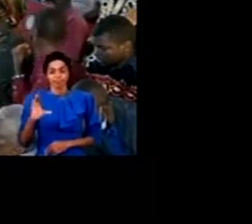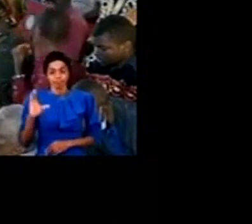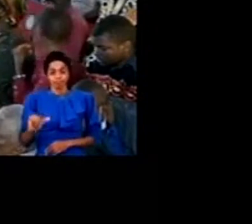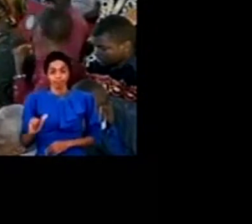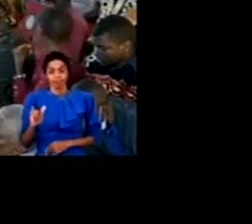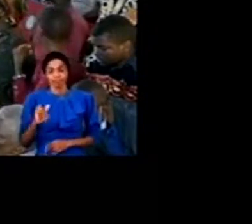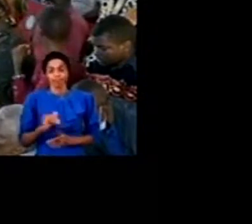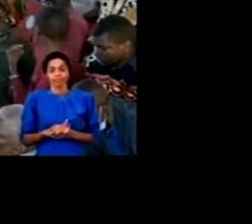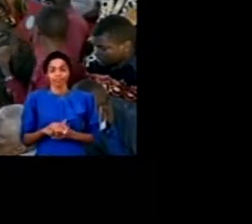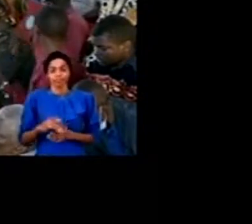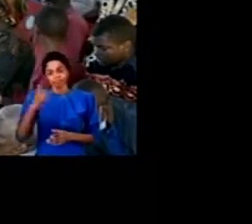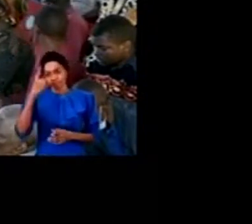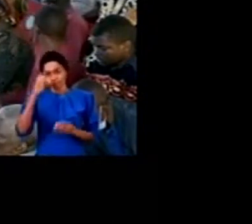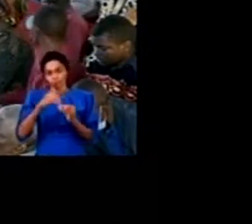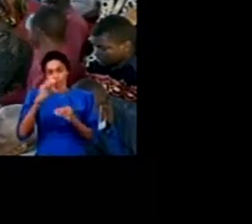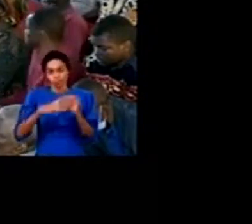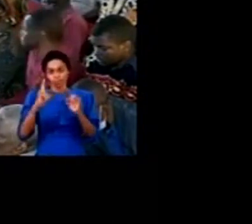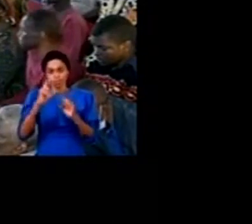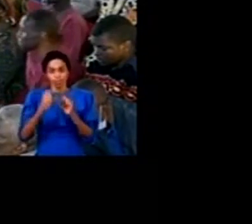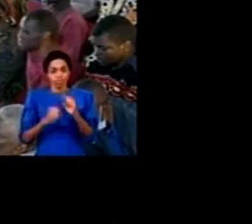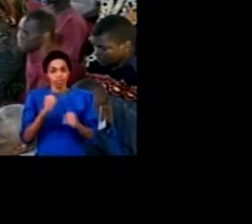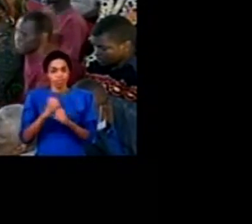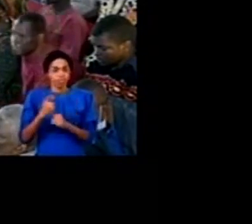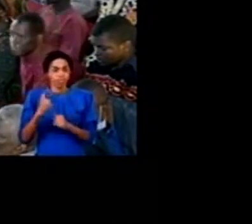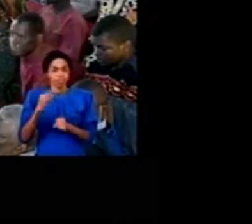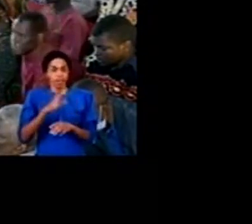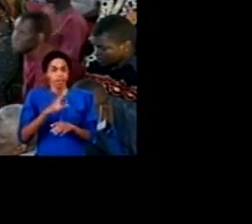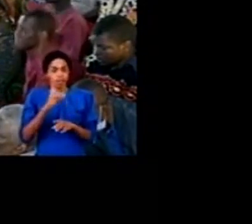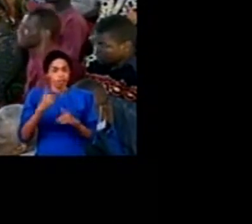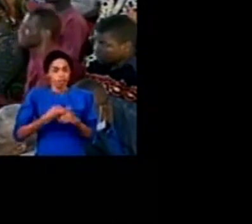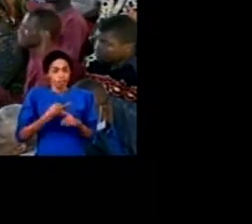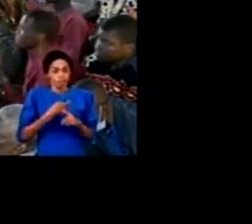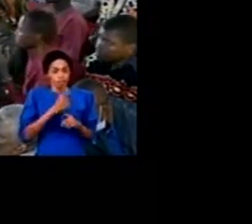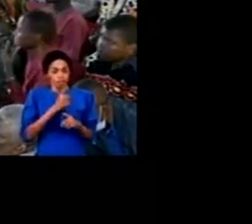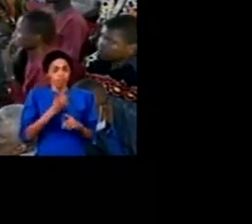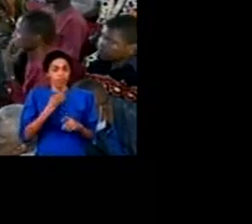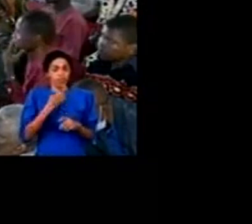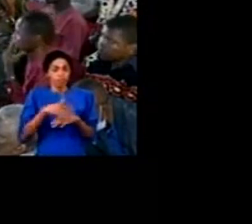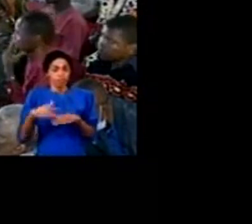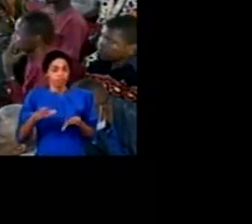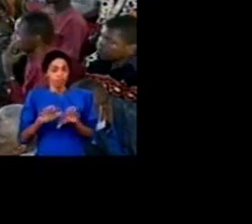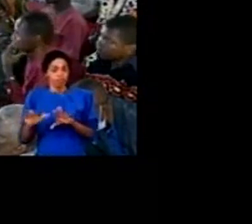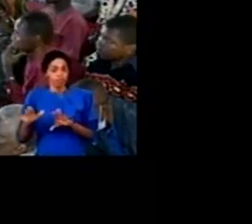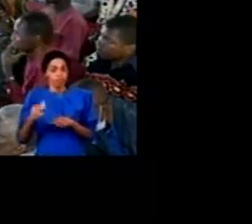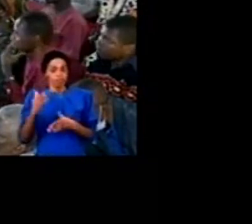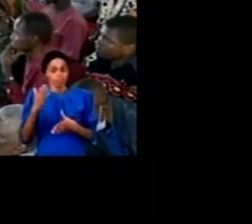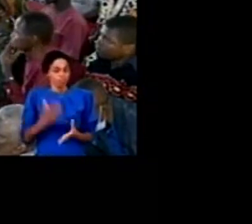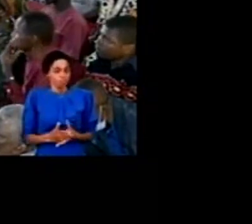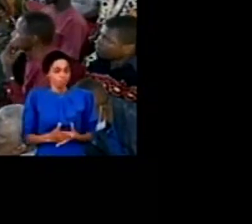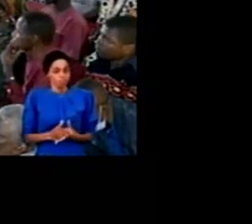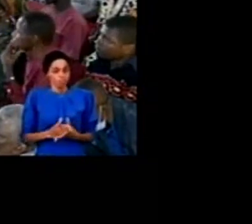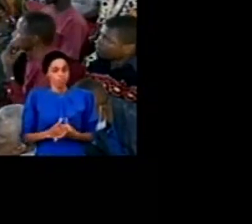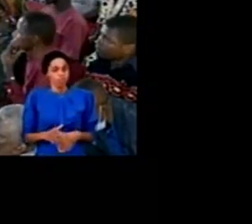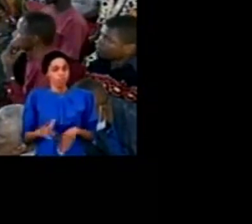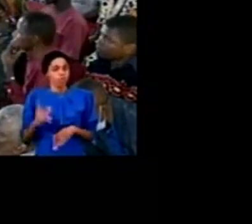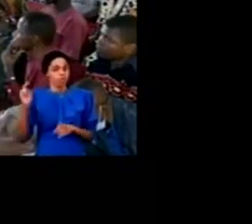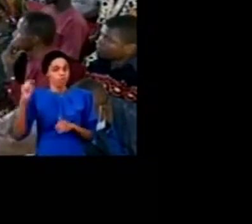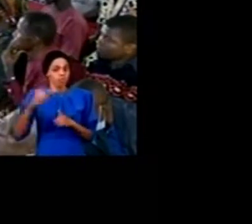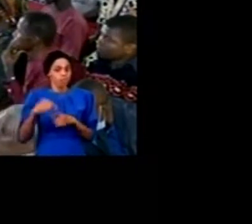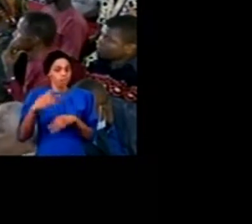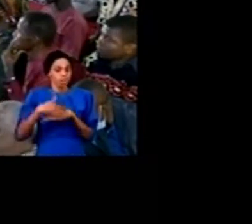last prayer of the man of God on this day before yesterday, the Lord touched